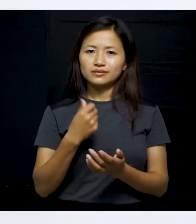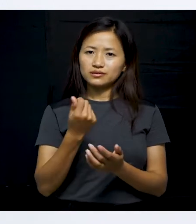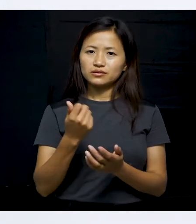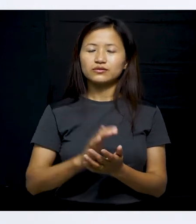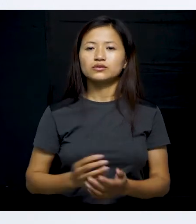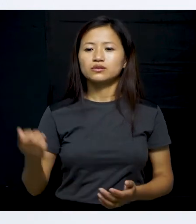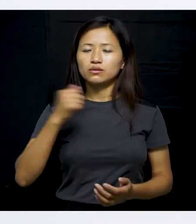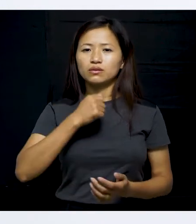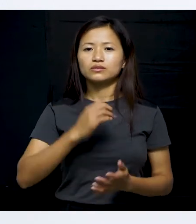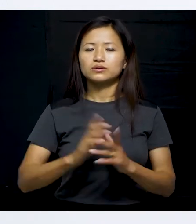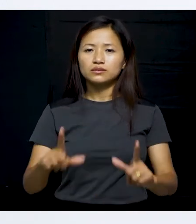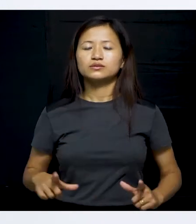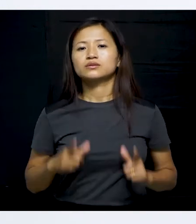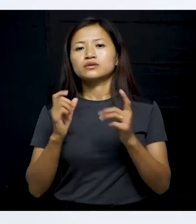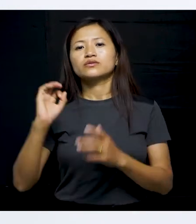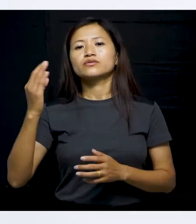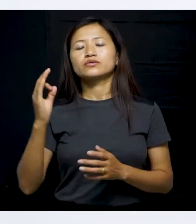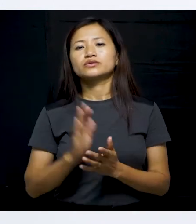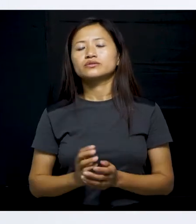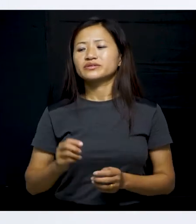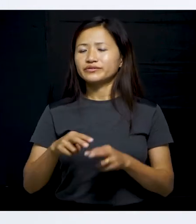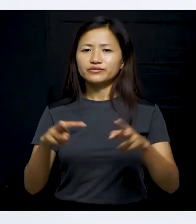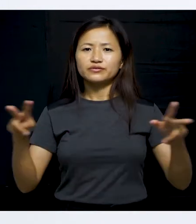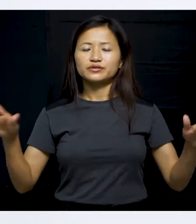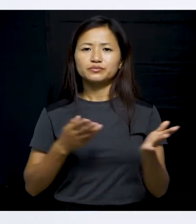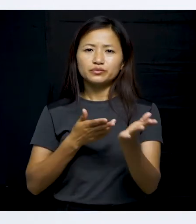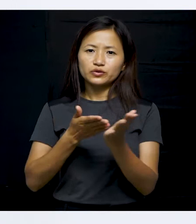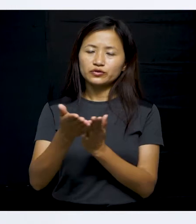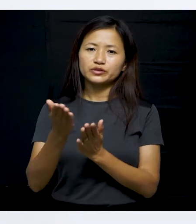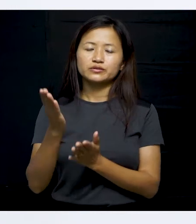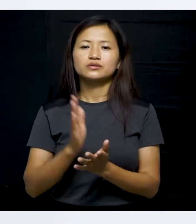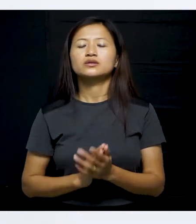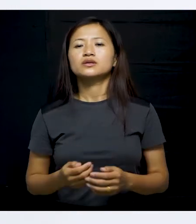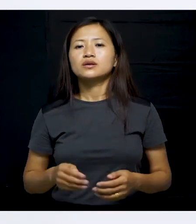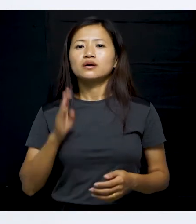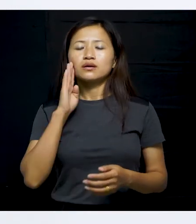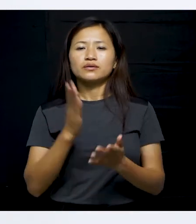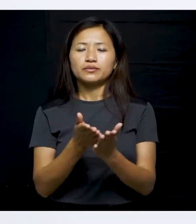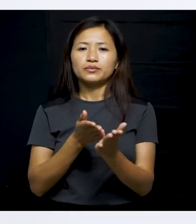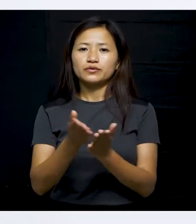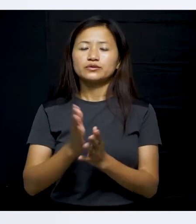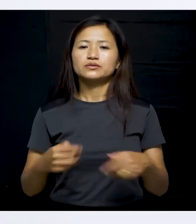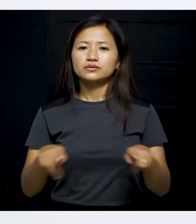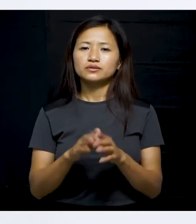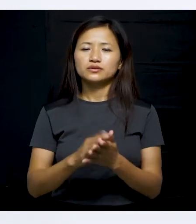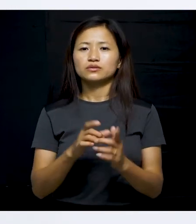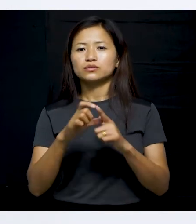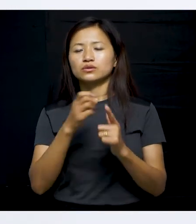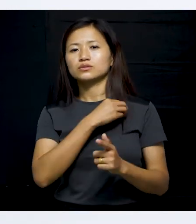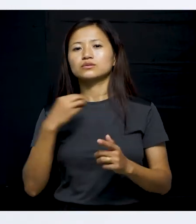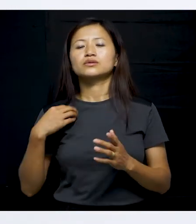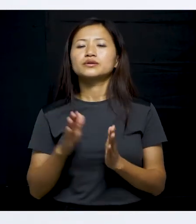by going to the offices with different professions like teachers, with business, with doctor, as a doctor or